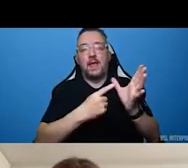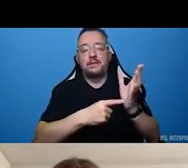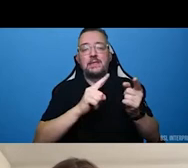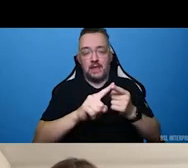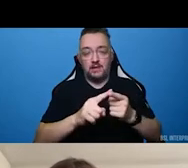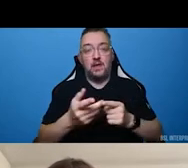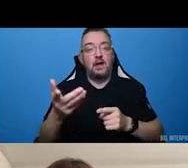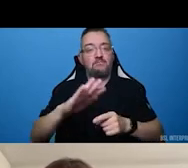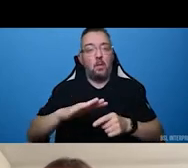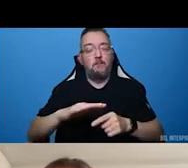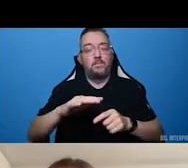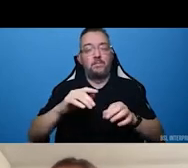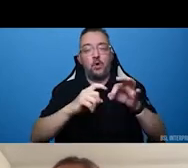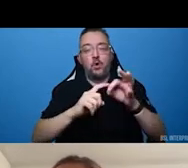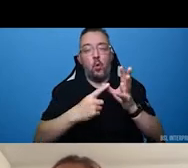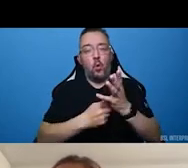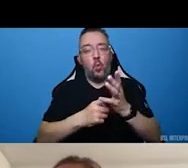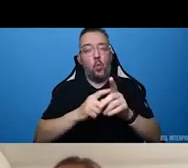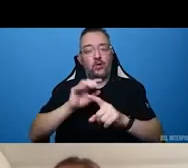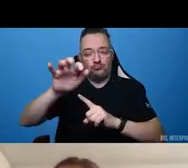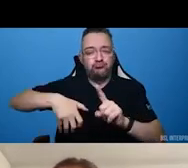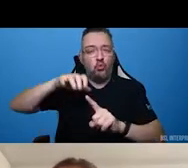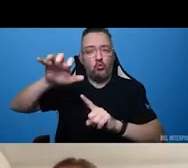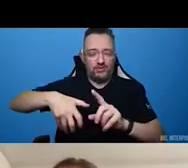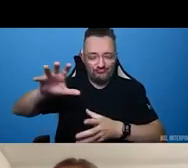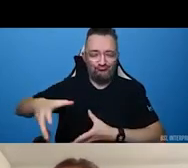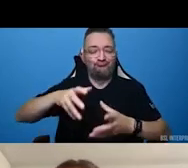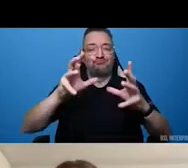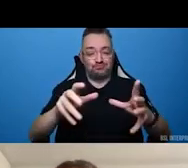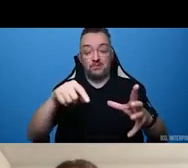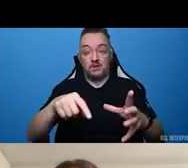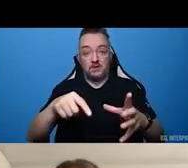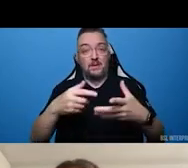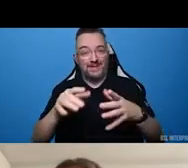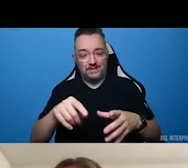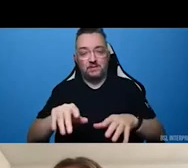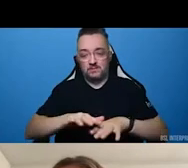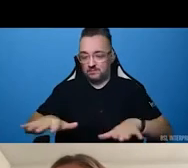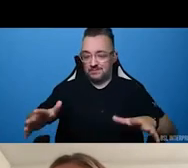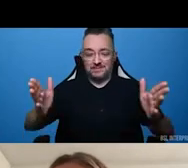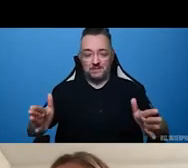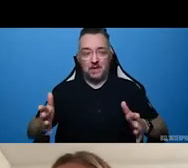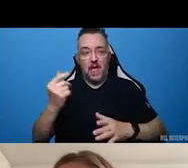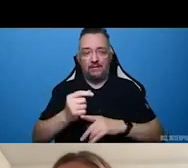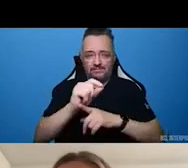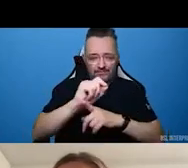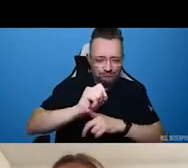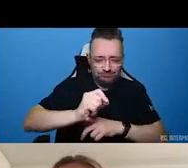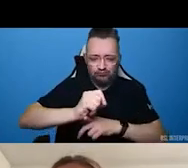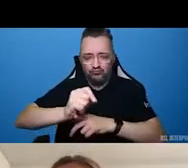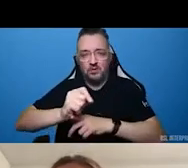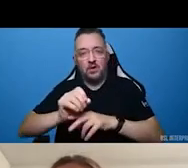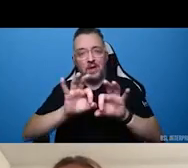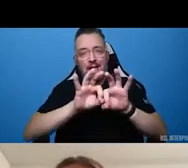Island, which again was the place where the original cable came ashore. And these slate seats are etched with historic cable